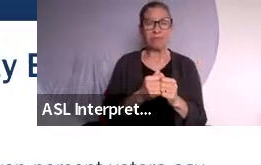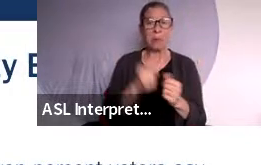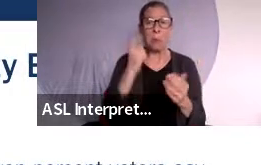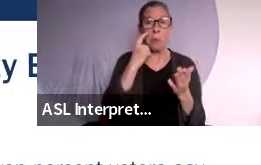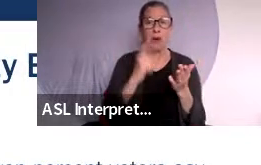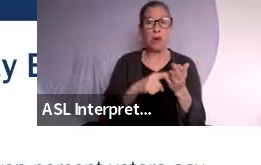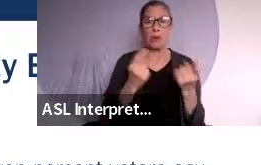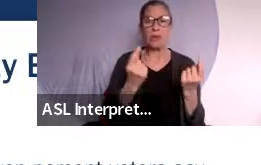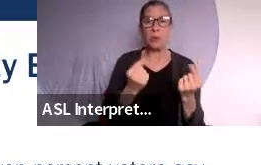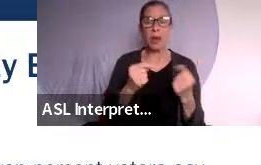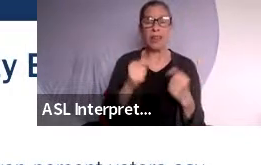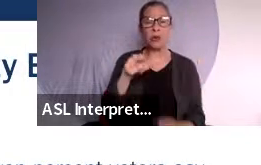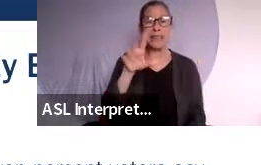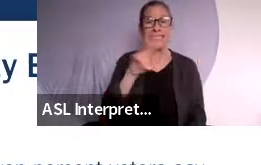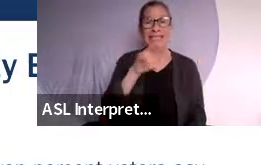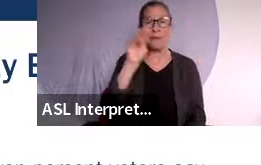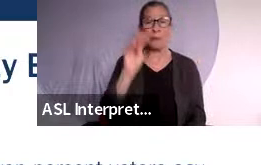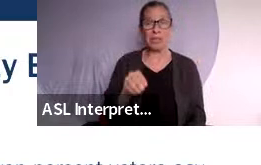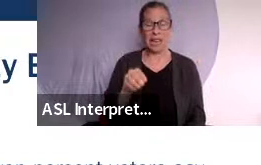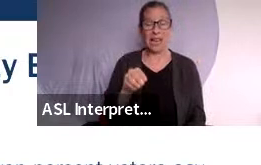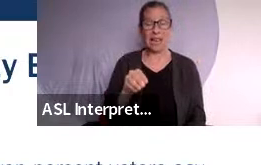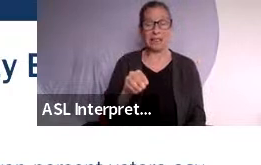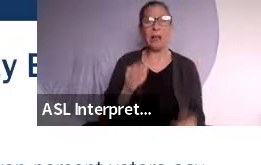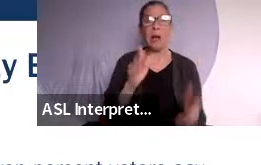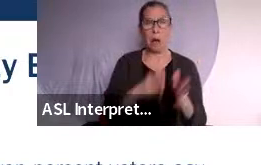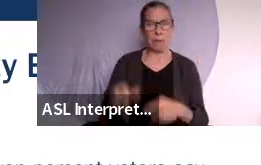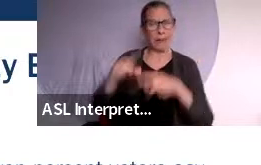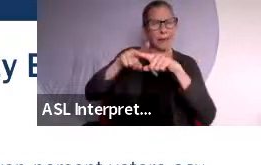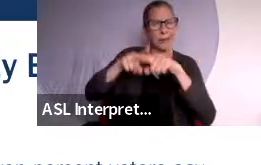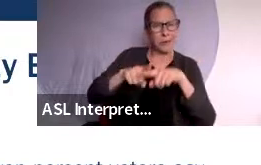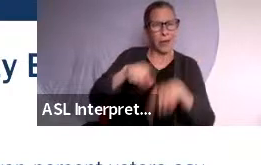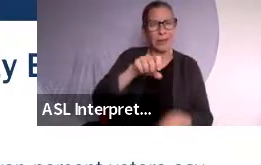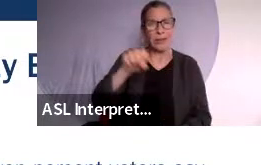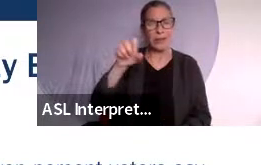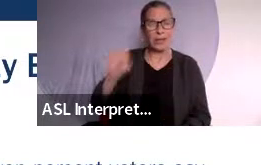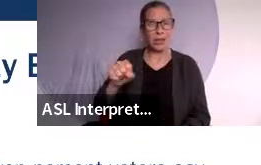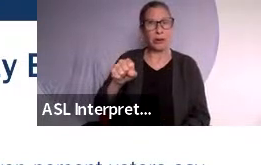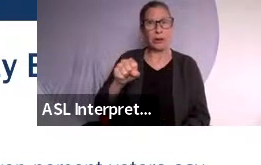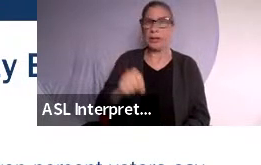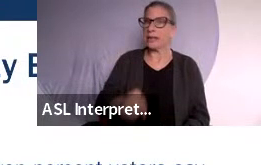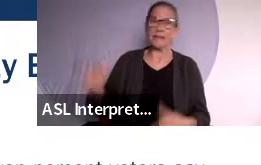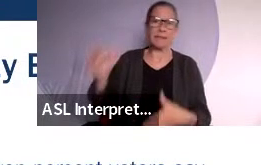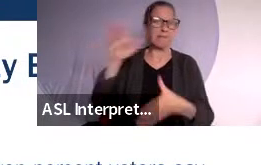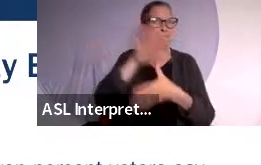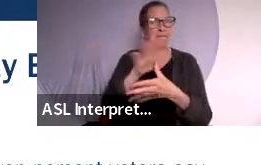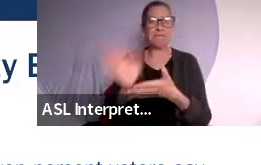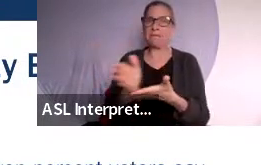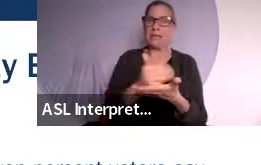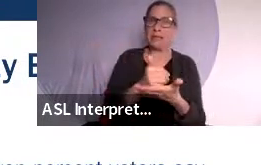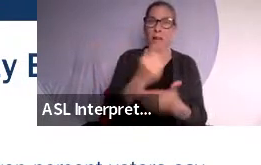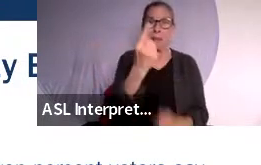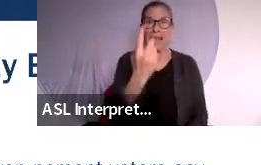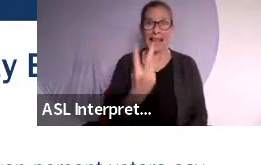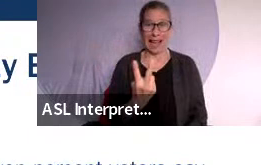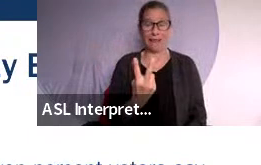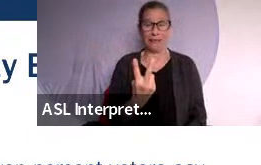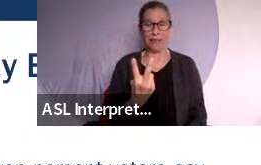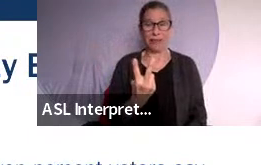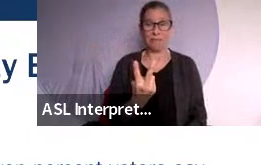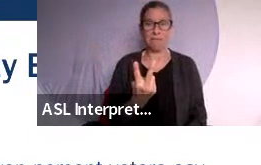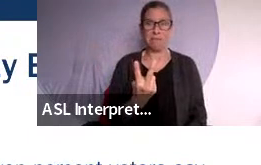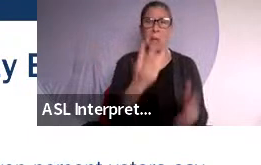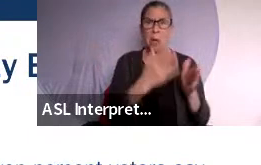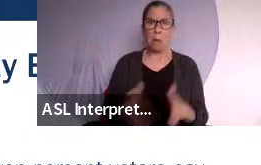find that 27% of voters say they plan to rely on Social Security as a major source of income, while nearly half of voters say they